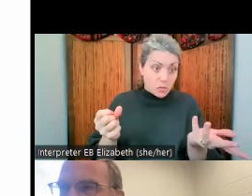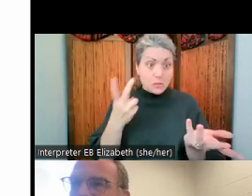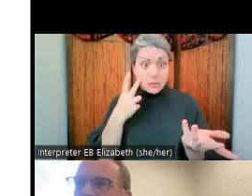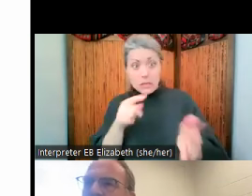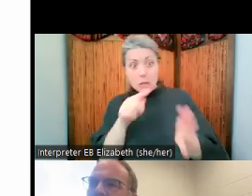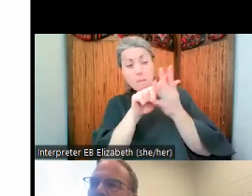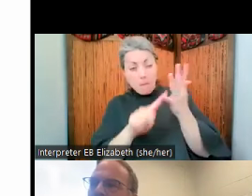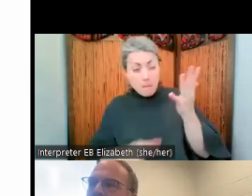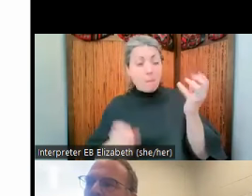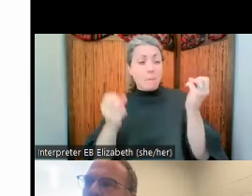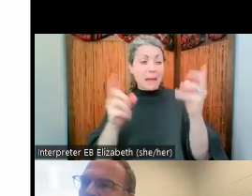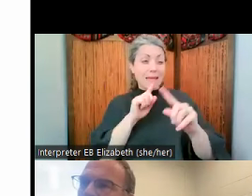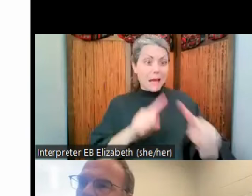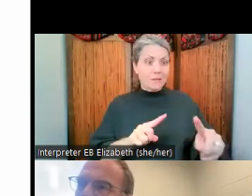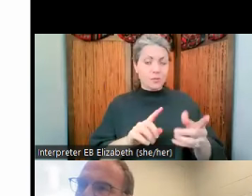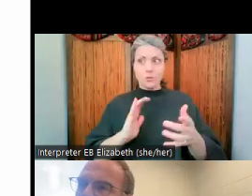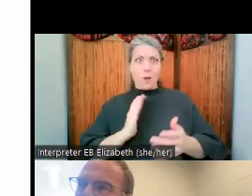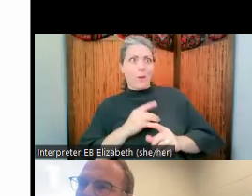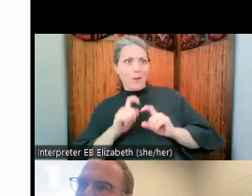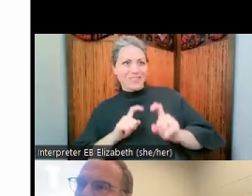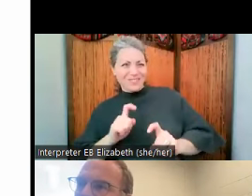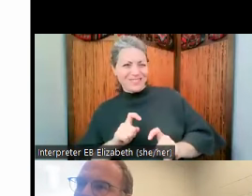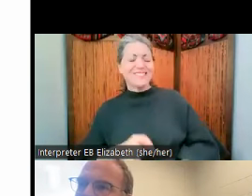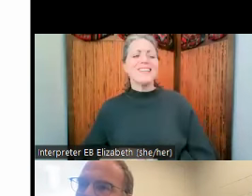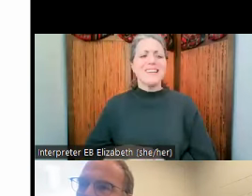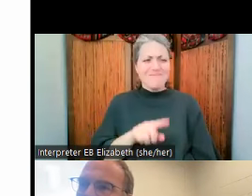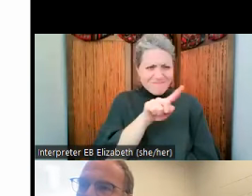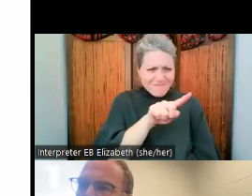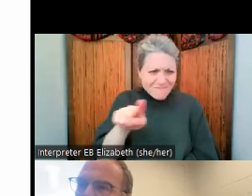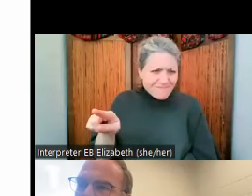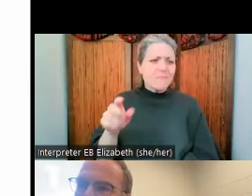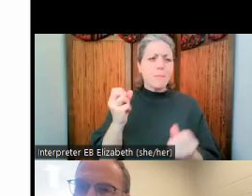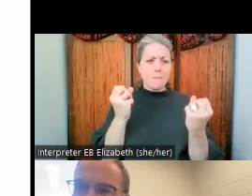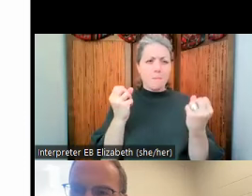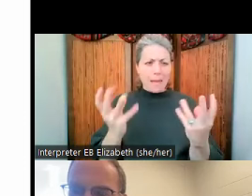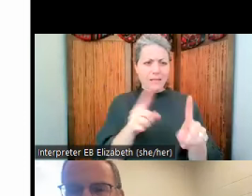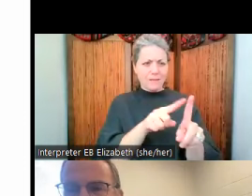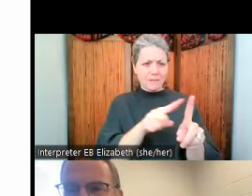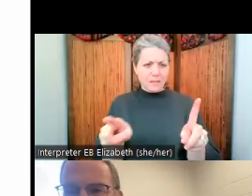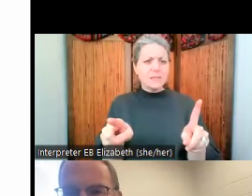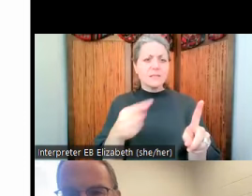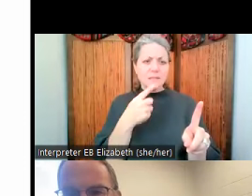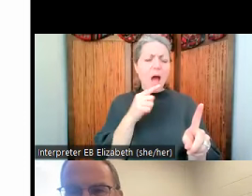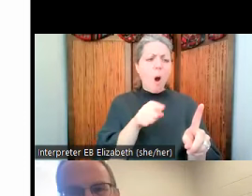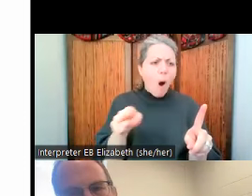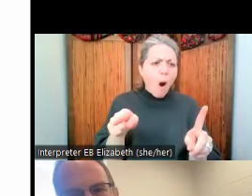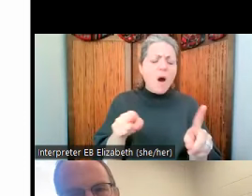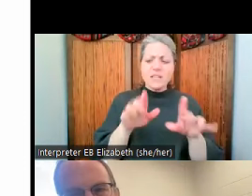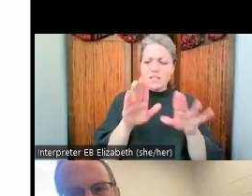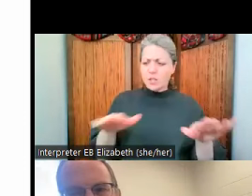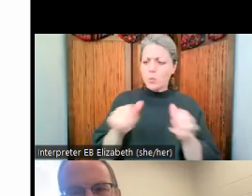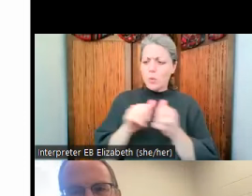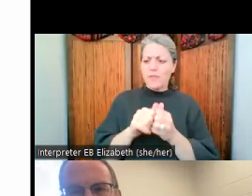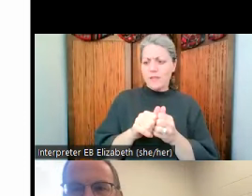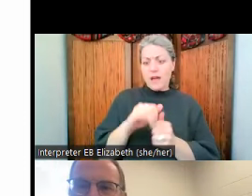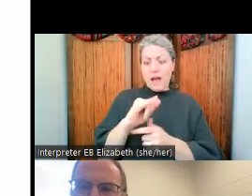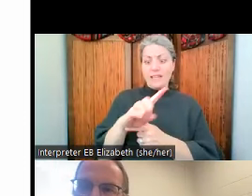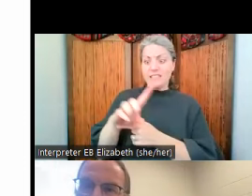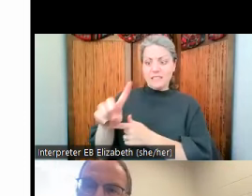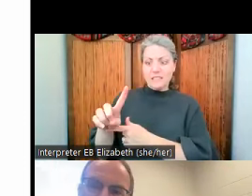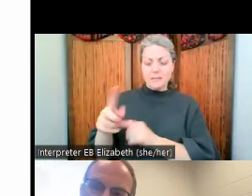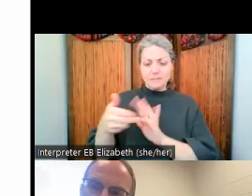that we were asking. Because many of these identified children with developmental disorders and compared their economic